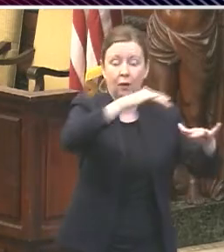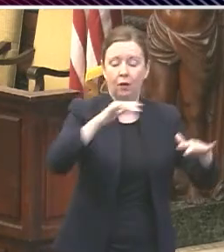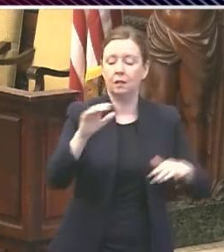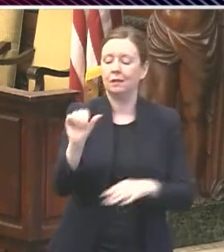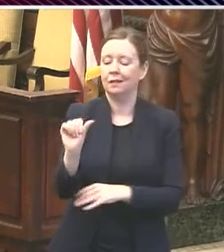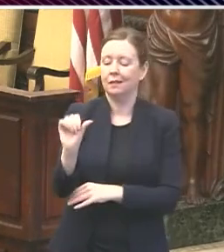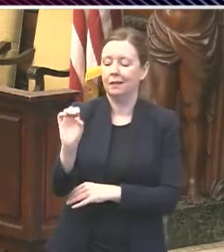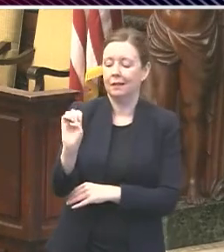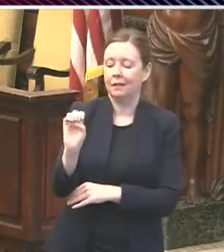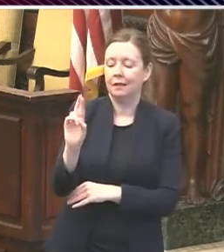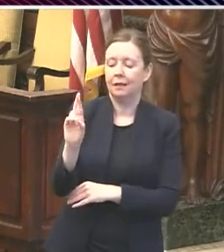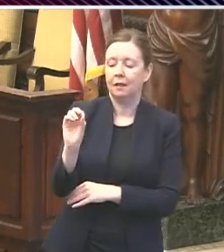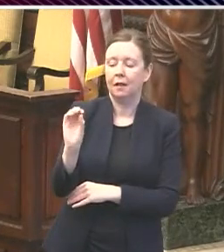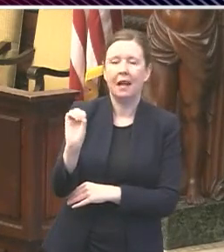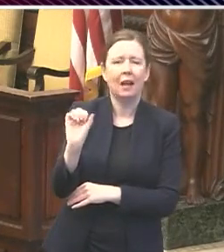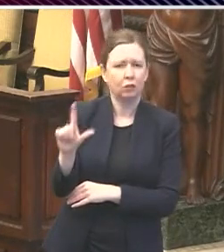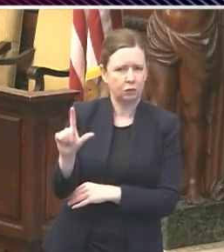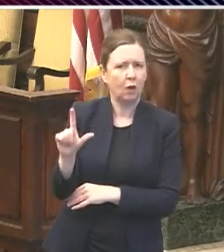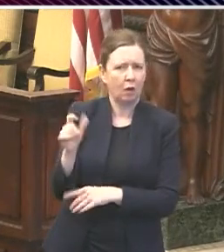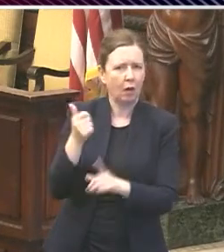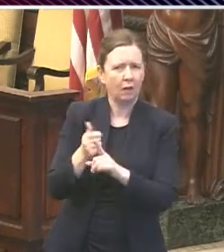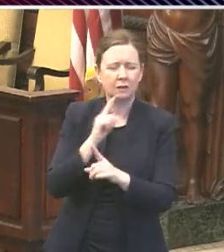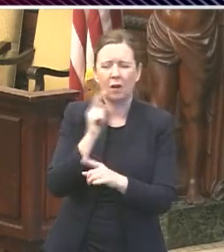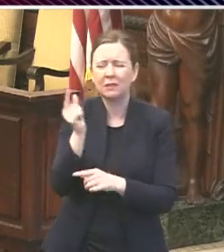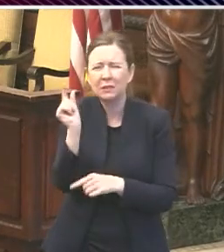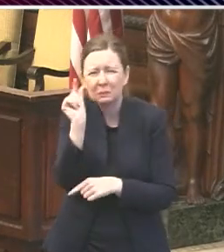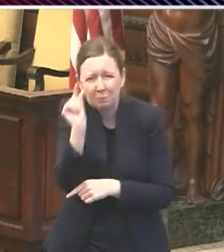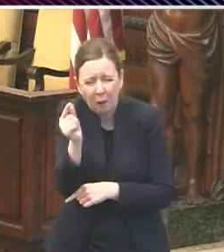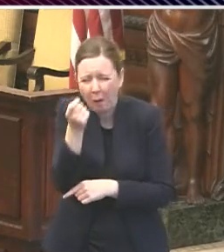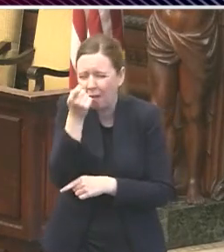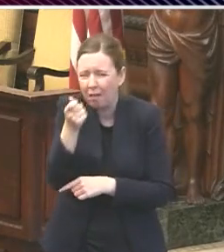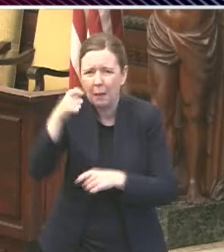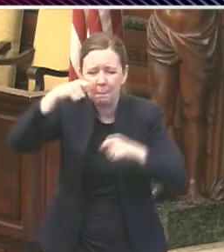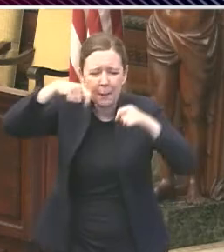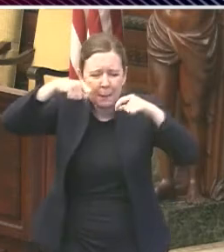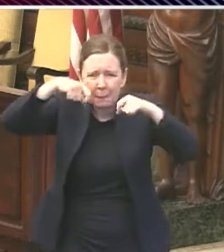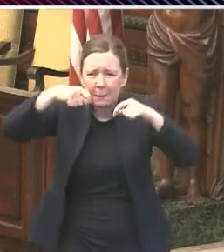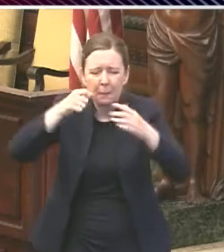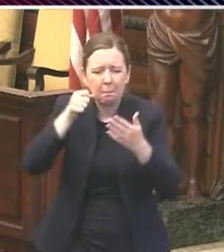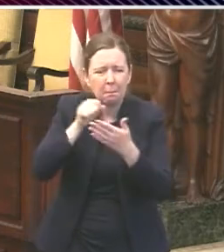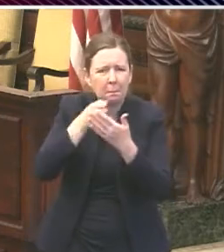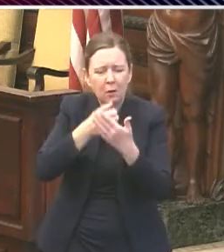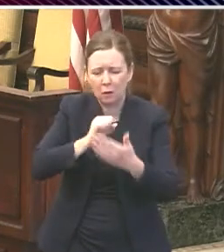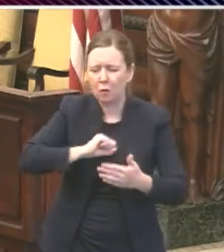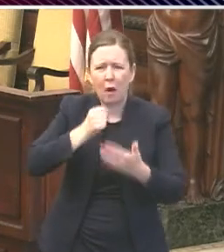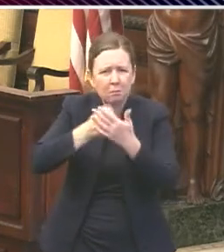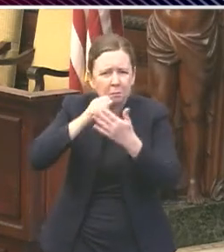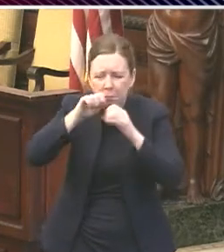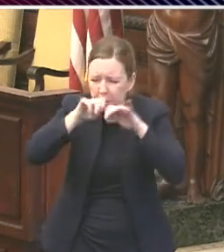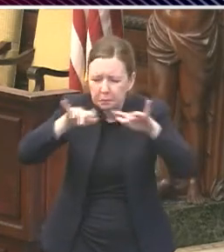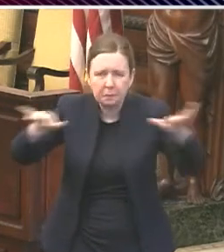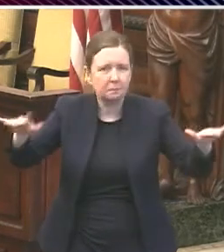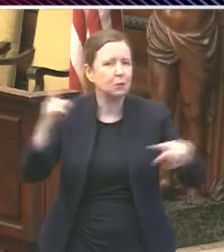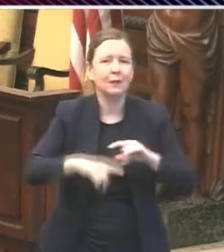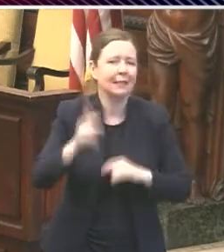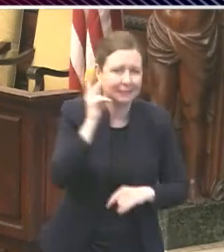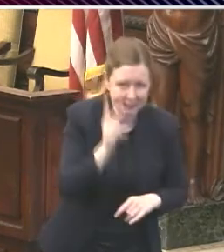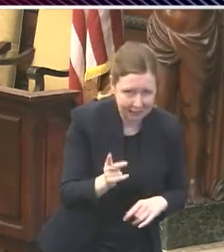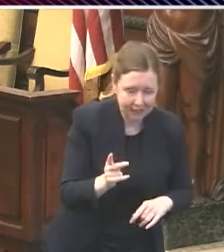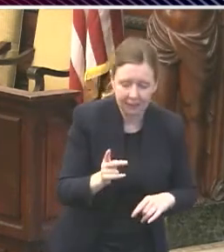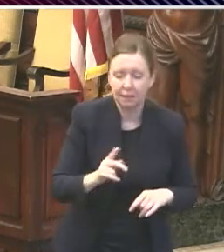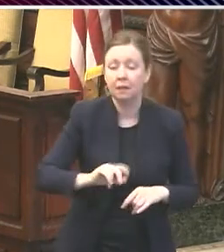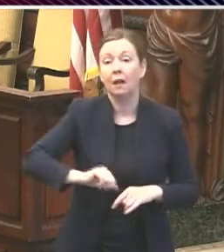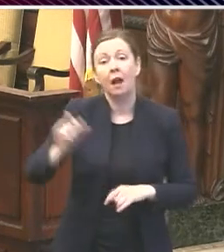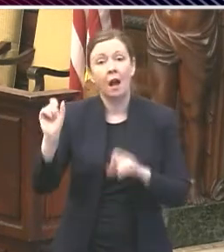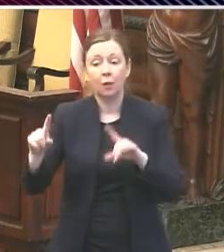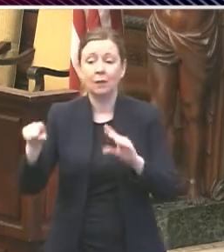aerosols. Aerosols are very small droplets that you generally can't see because they're so small that travel through the air. And there are related questions